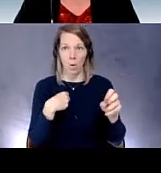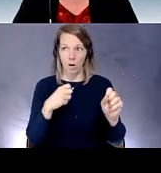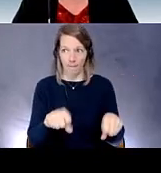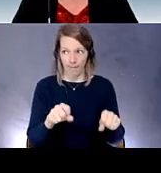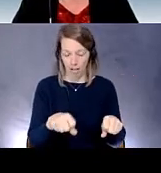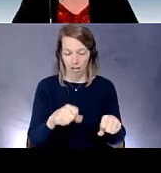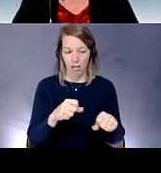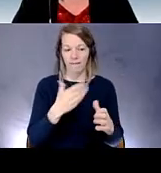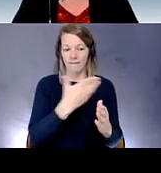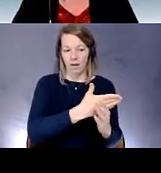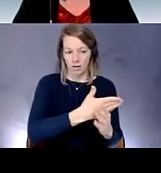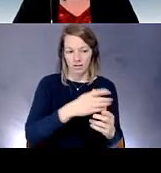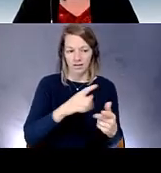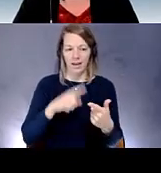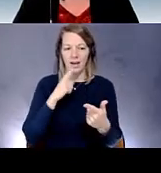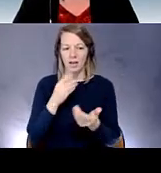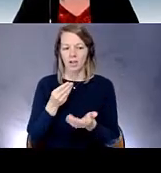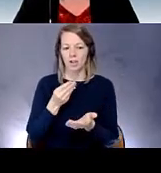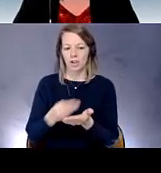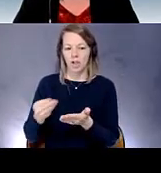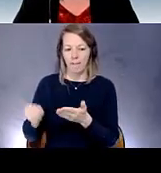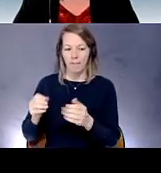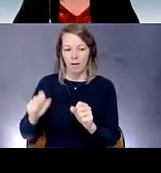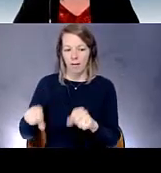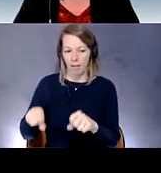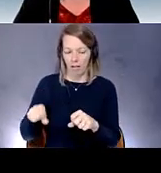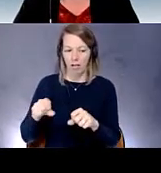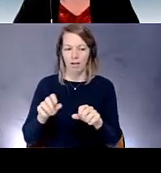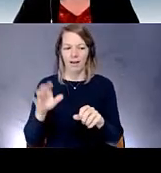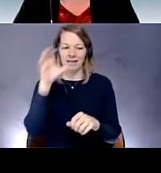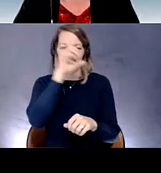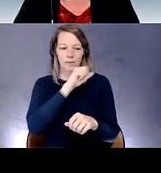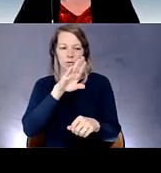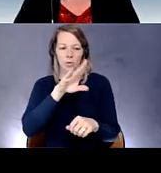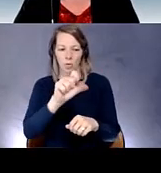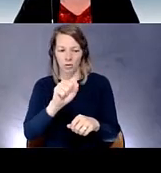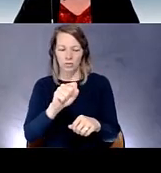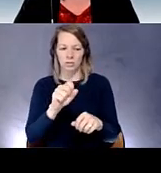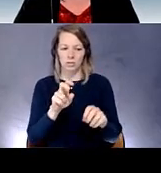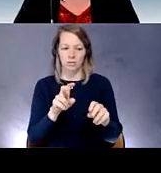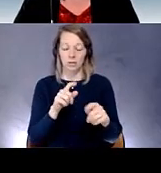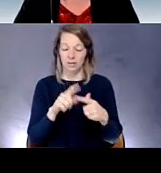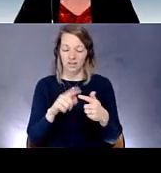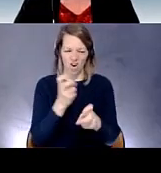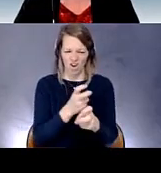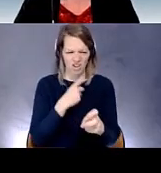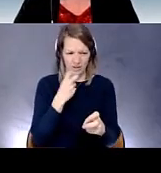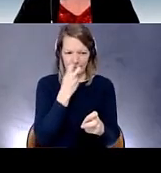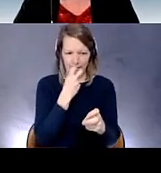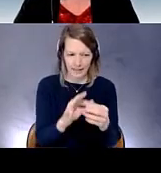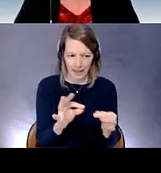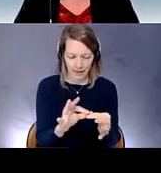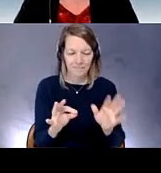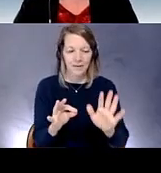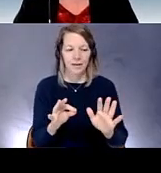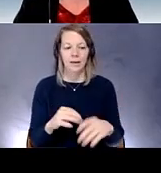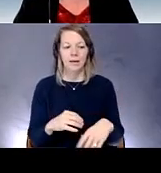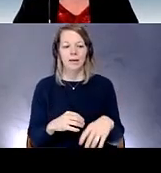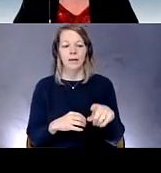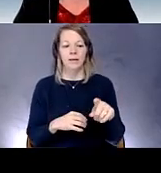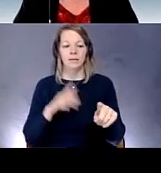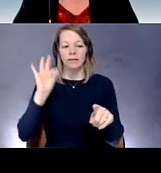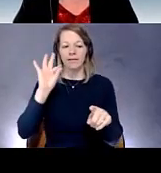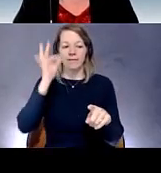files, and shoppable service estimator tools or displays. Quite the mouthful. This follows the